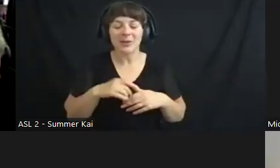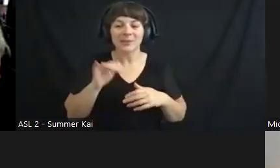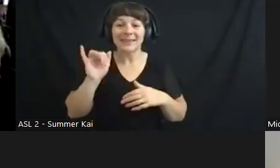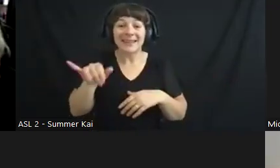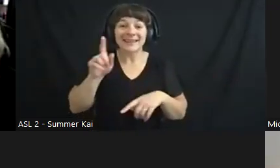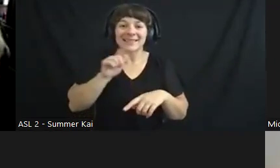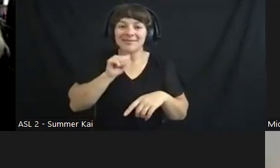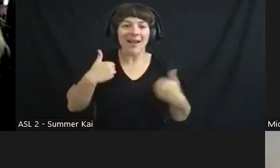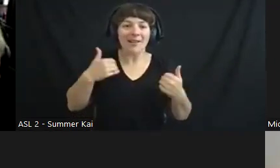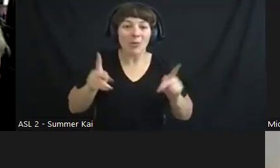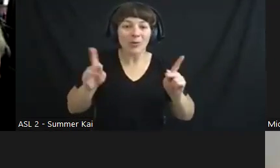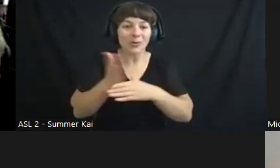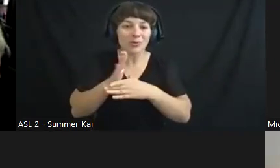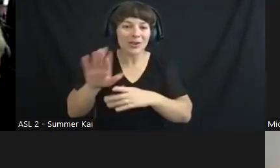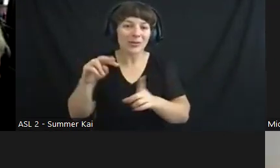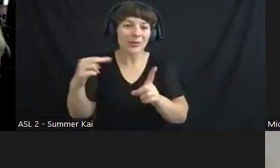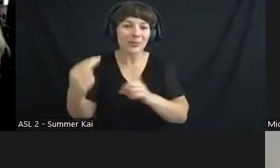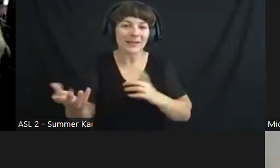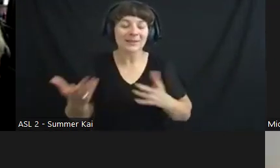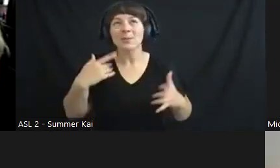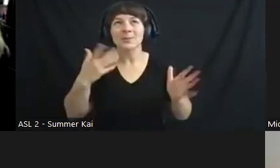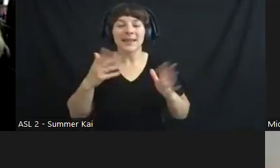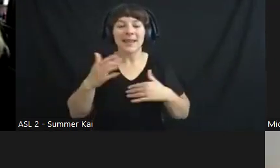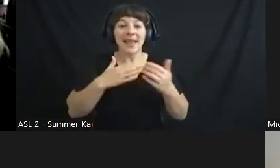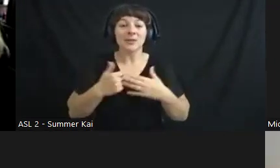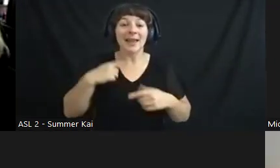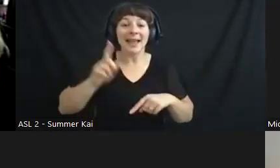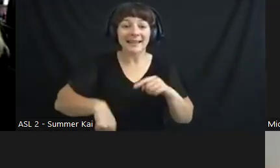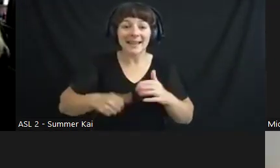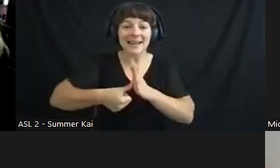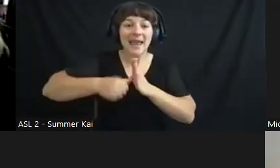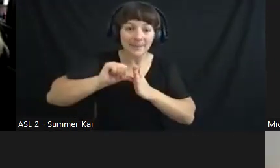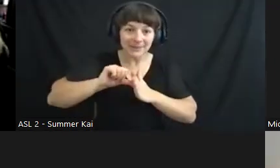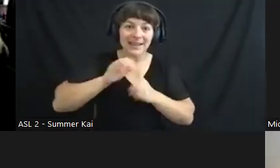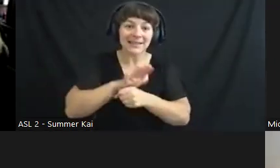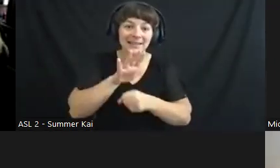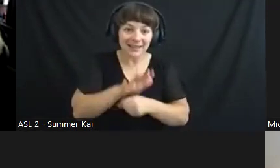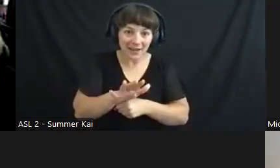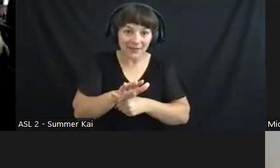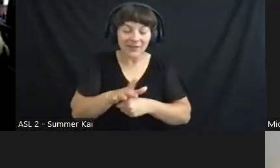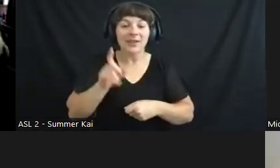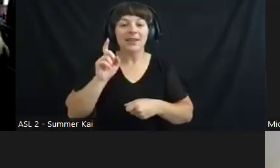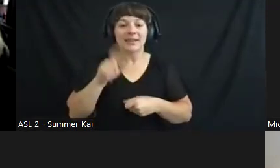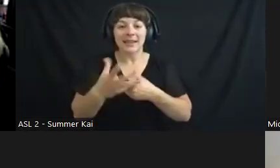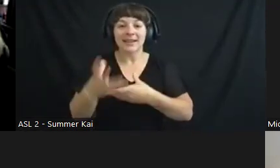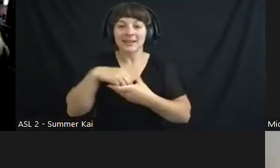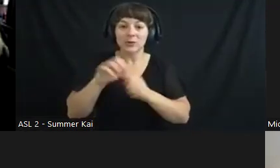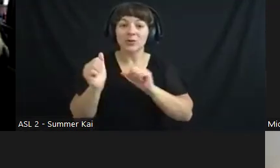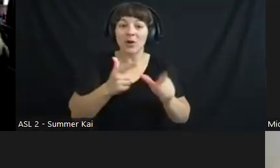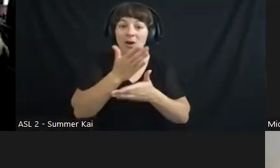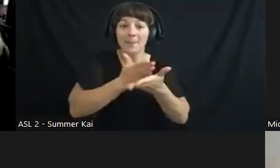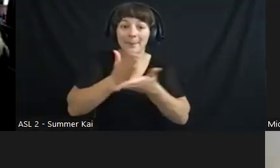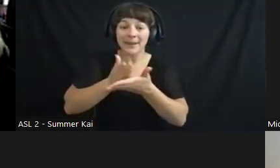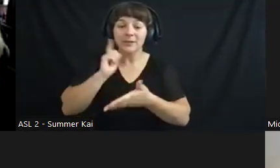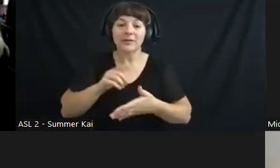I cannot stress strongly enough that we can put all the pieces of the master plan for aging in place and